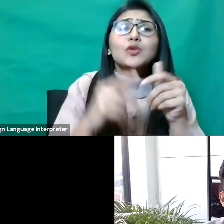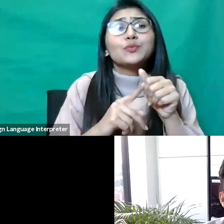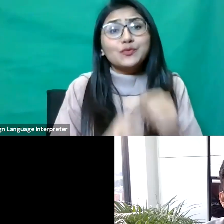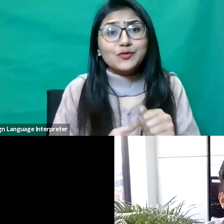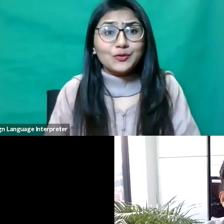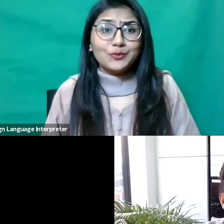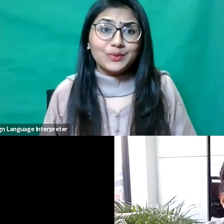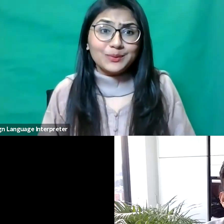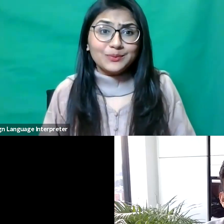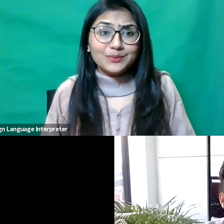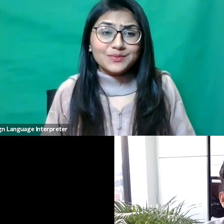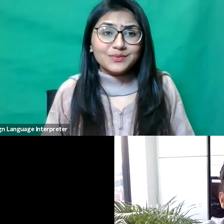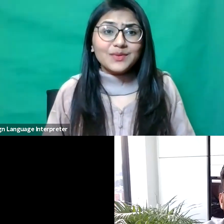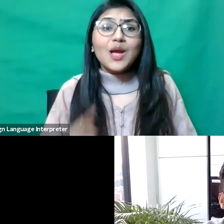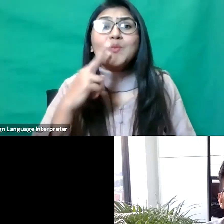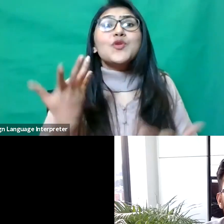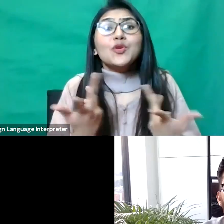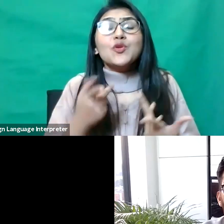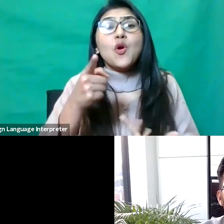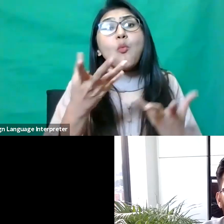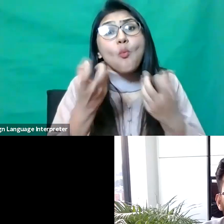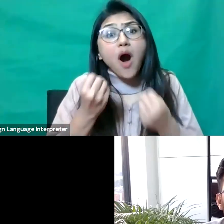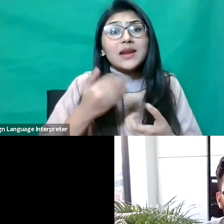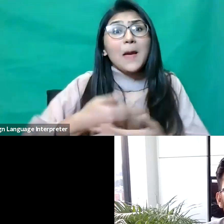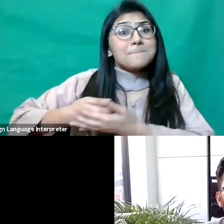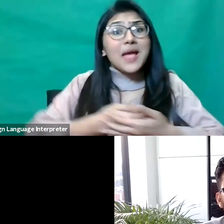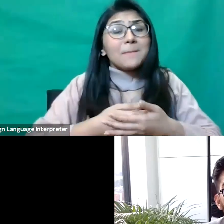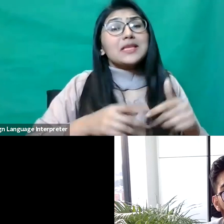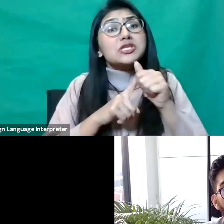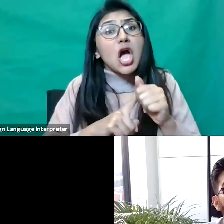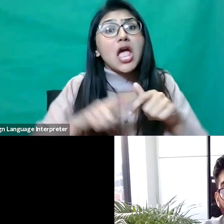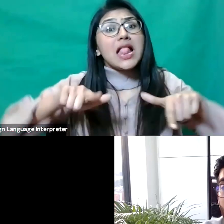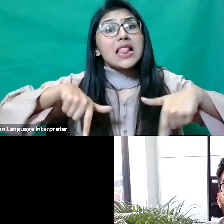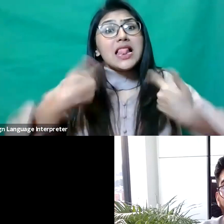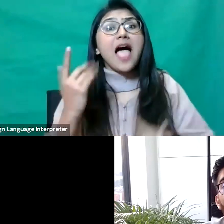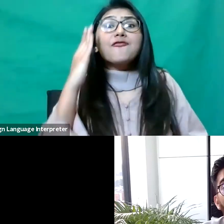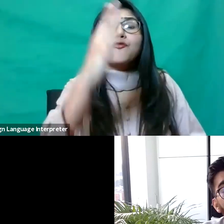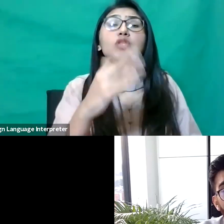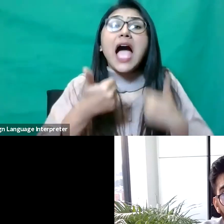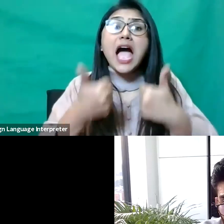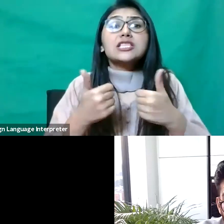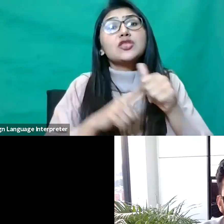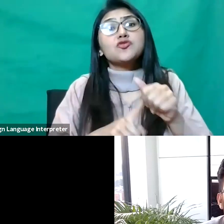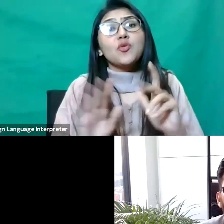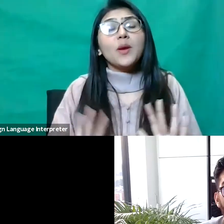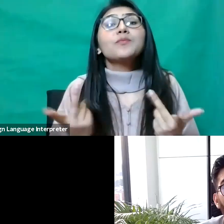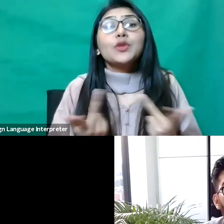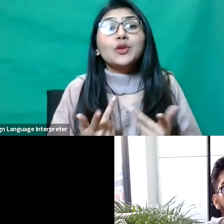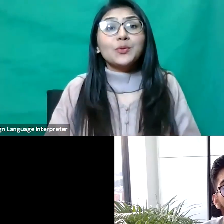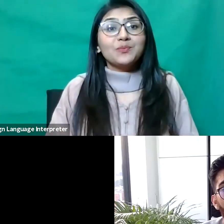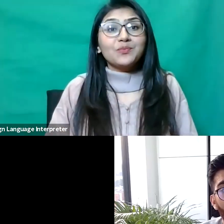future. Because you want the child to have a great, bright, hope future. So that's what I'm trying to do because I'm a disability